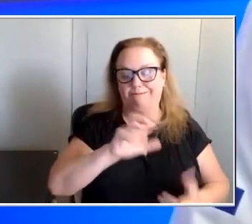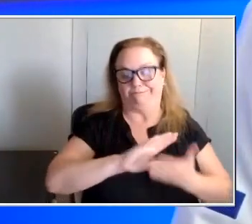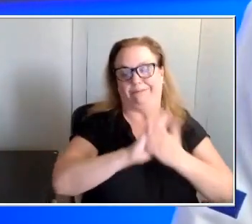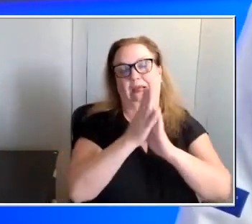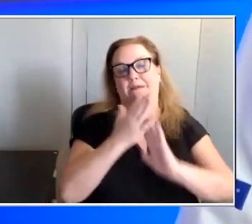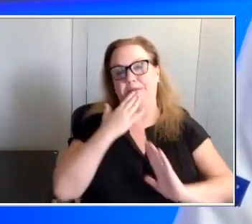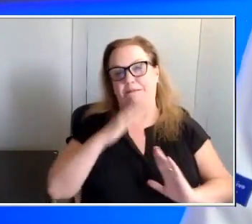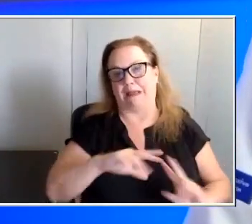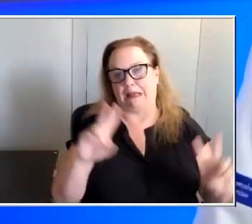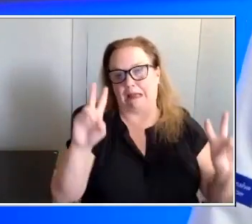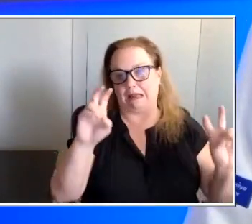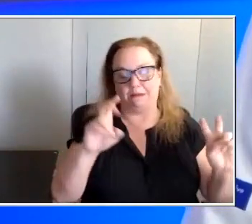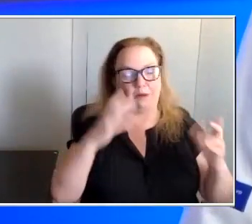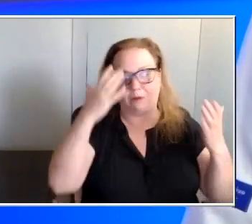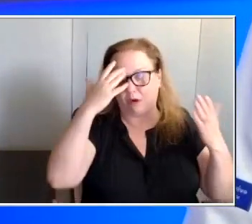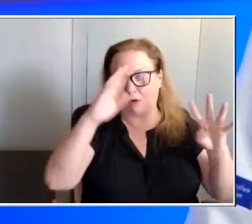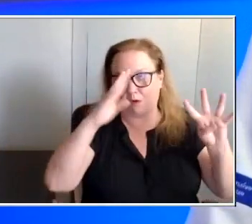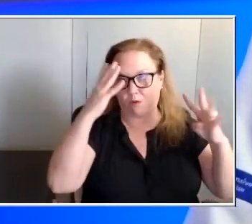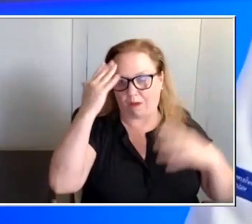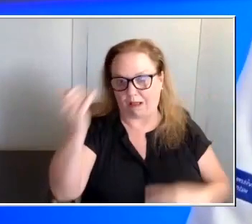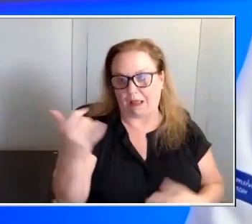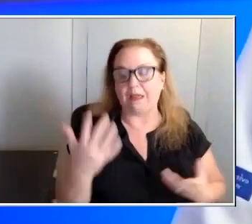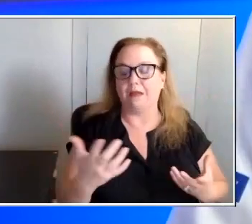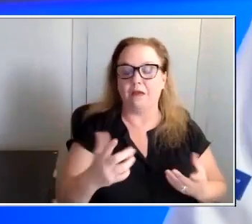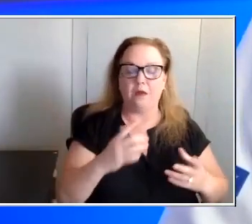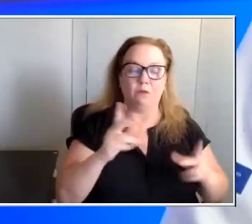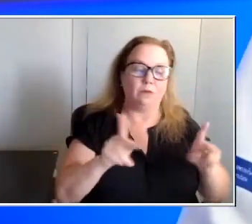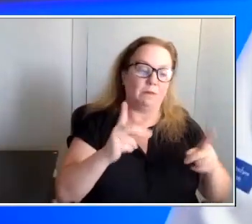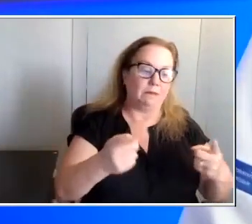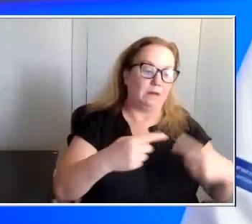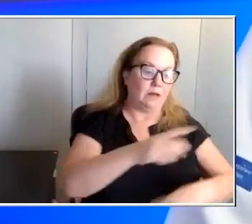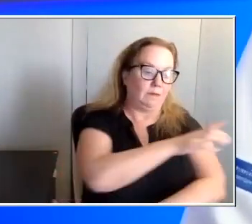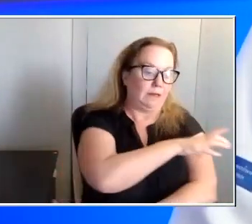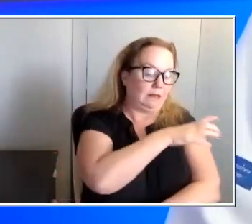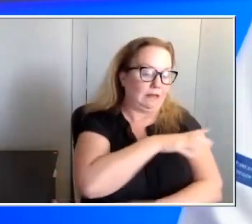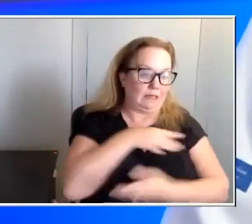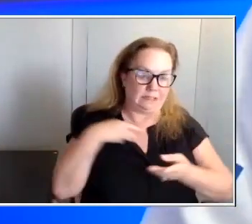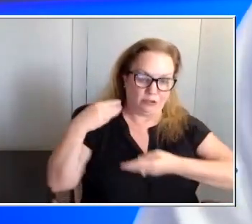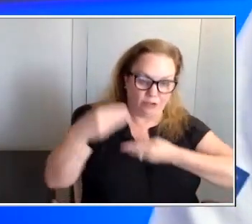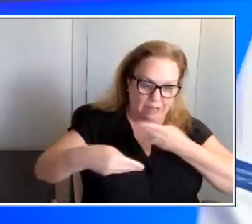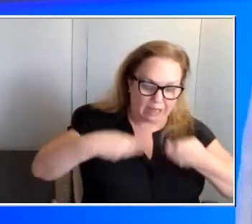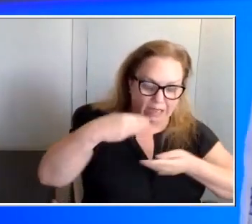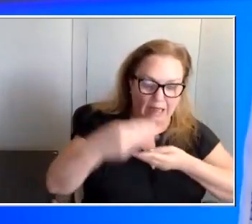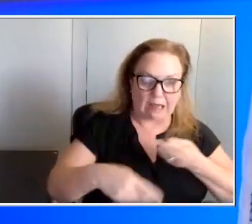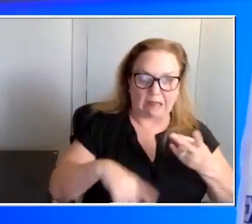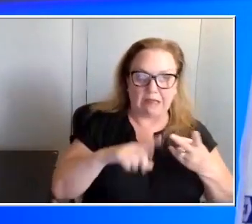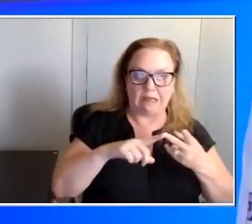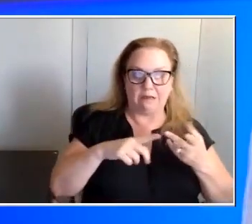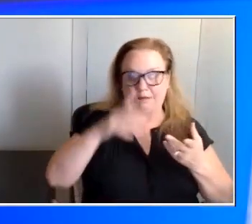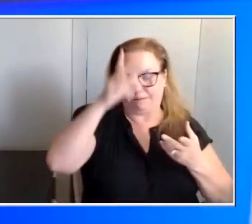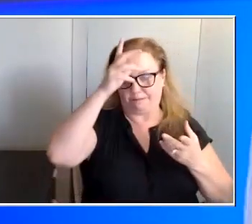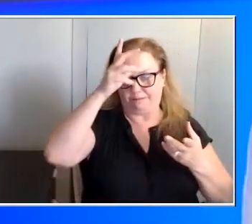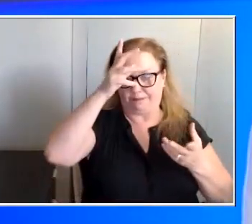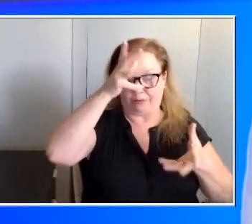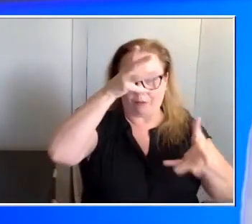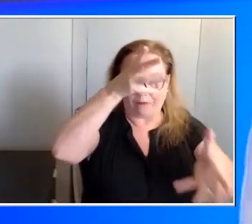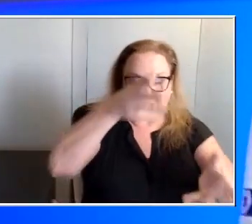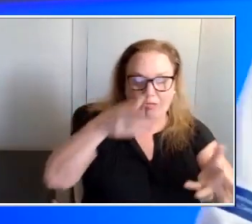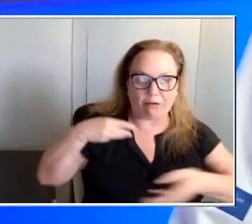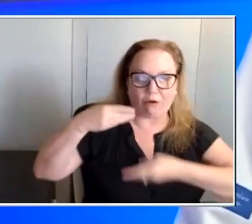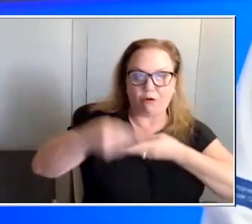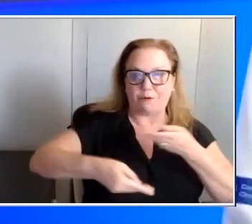when they come to clinic, ask, well, is it inheritable? Is it genetic? Is it passed down from generation to generation? Actually,